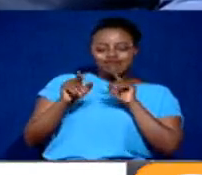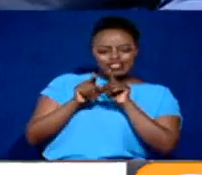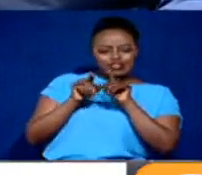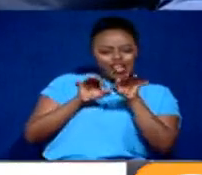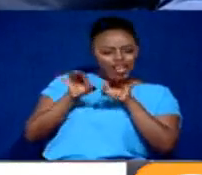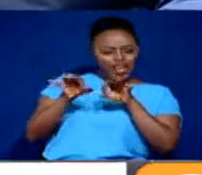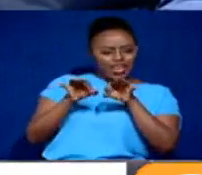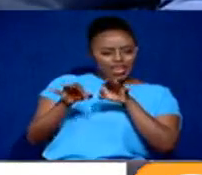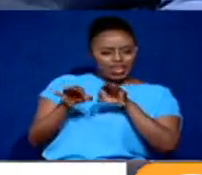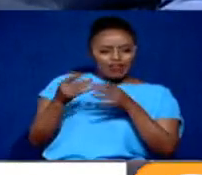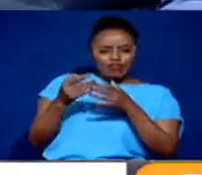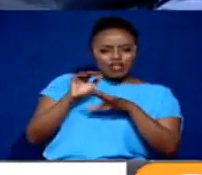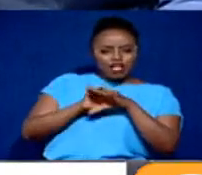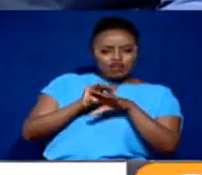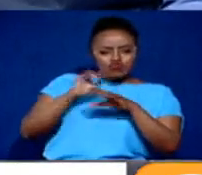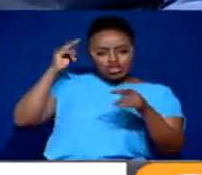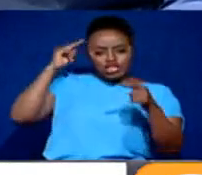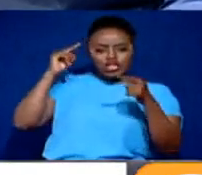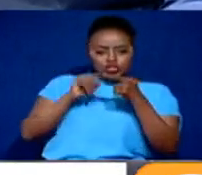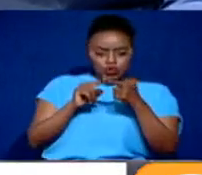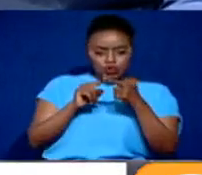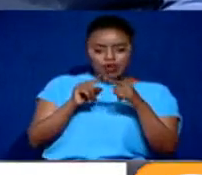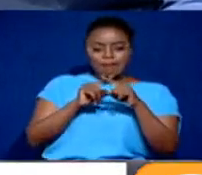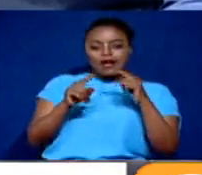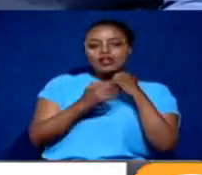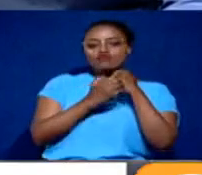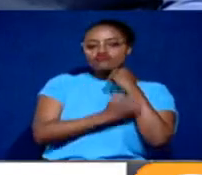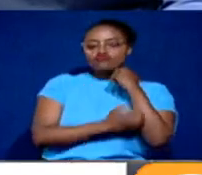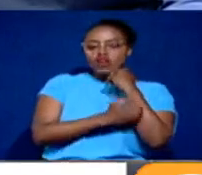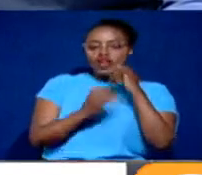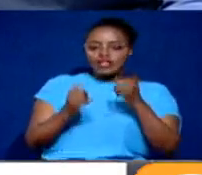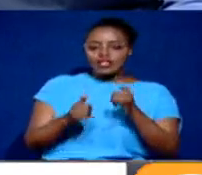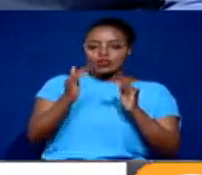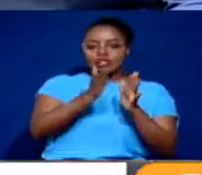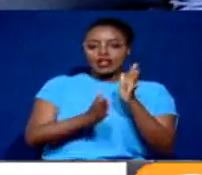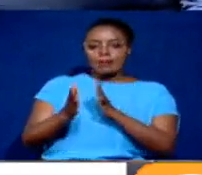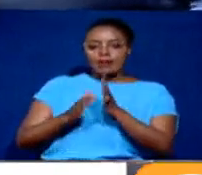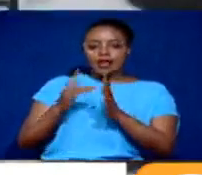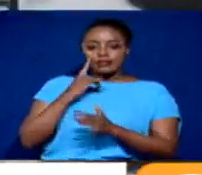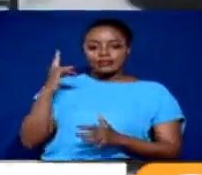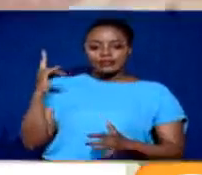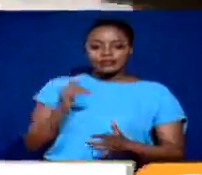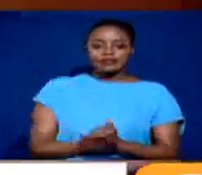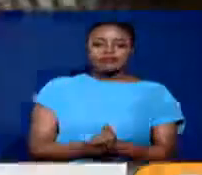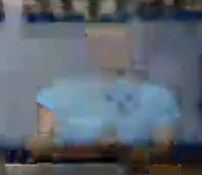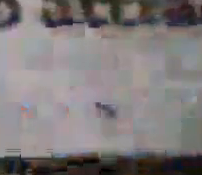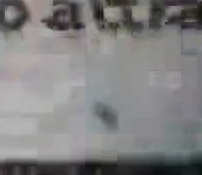through what was a well-intentioned but poorly executed plan.